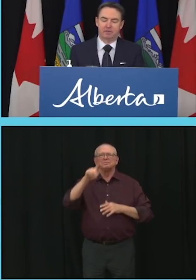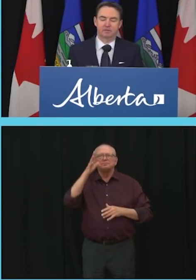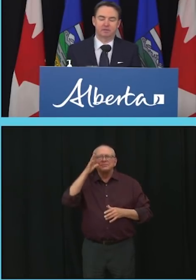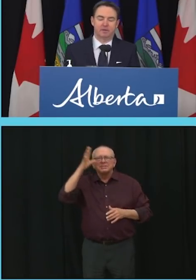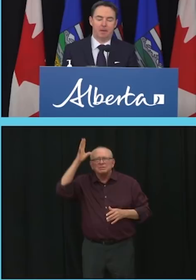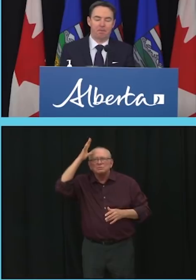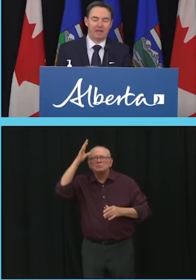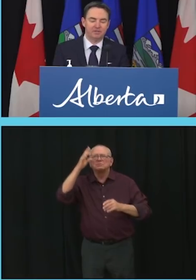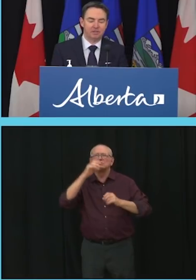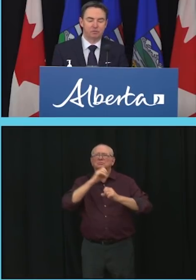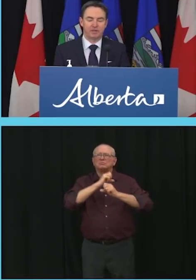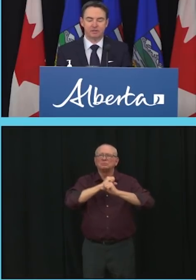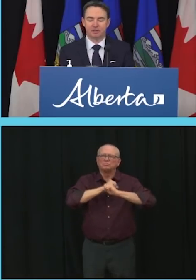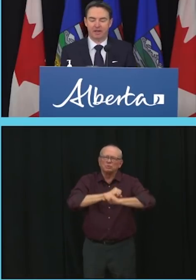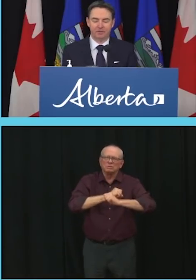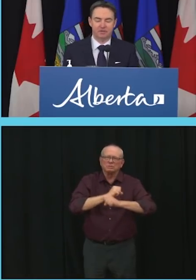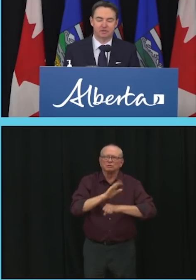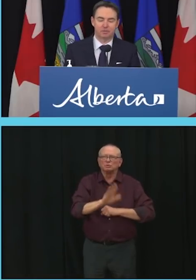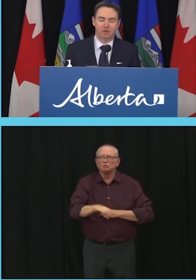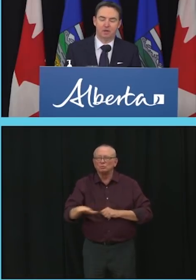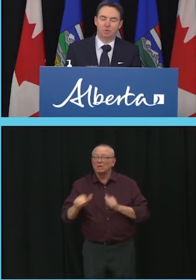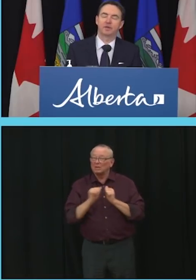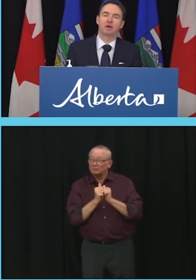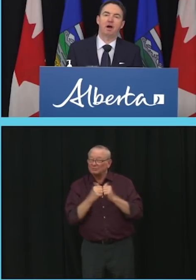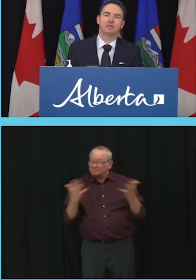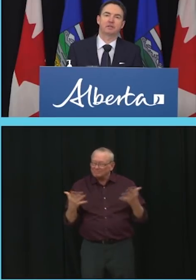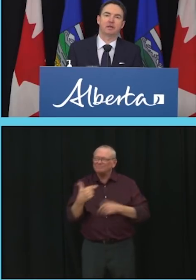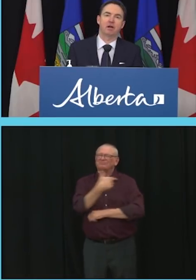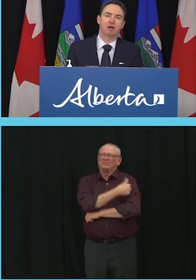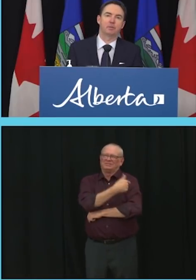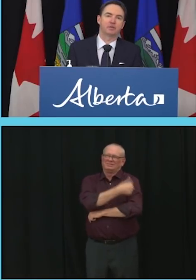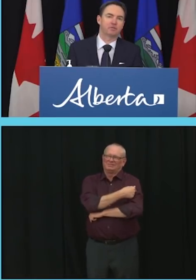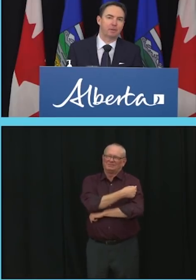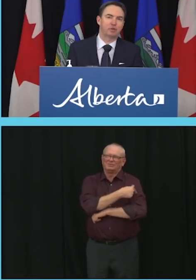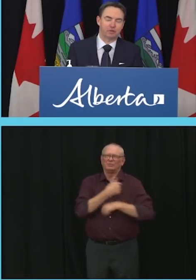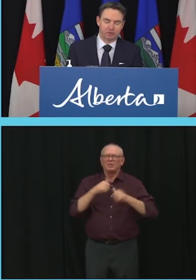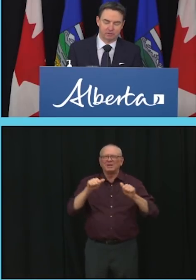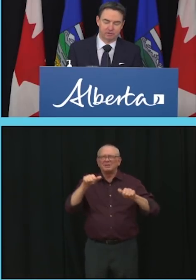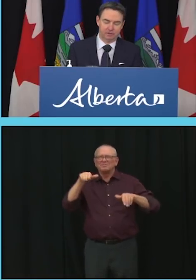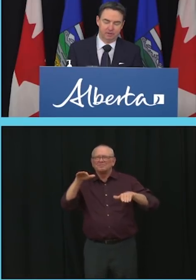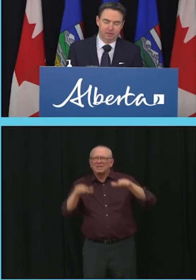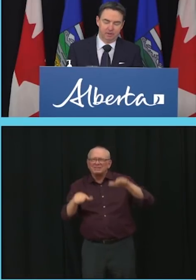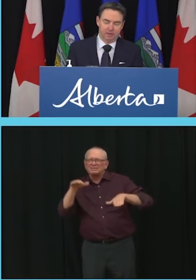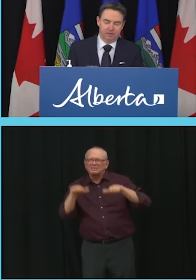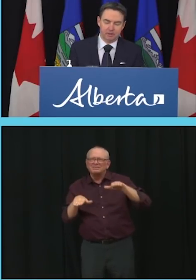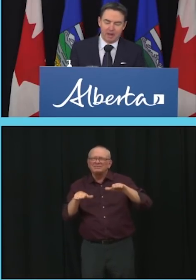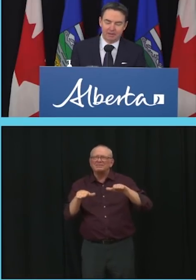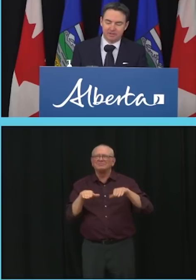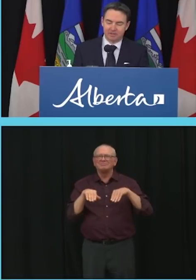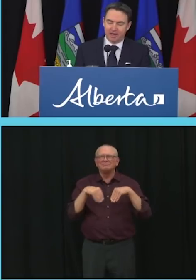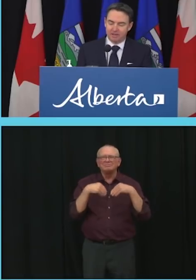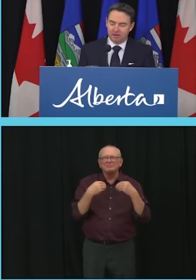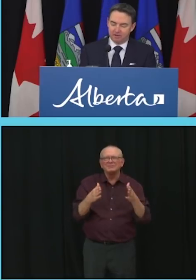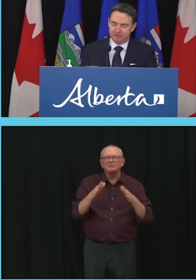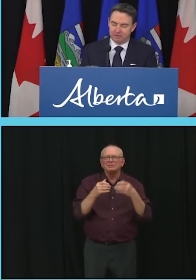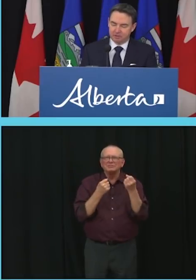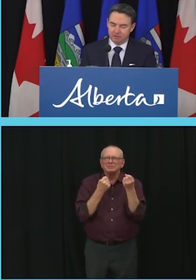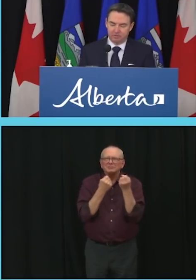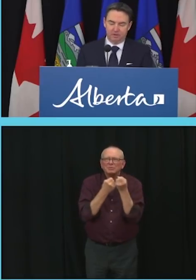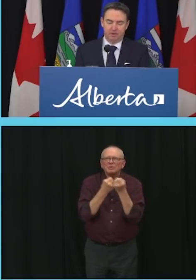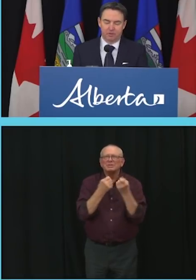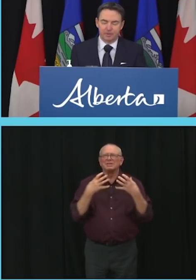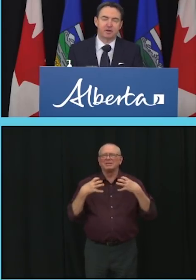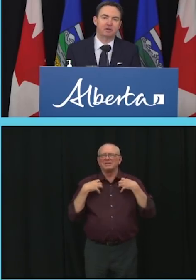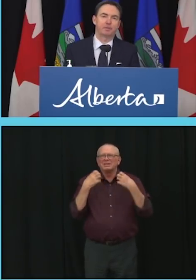the evidence and balancing the risks to the health system with the cost and harms from restrictions. This balance has guided our